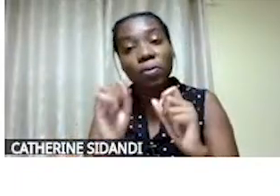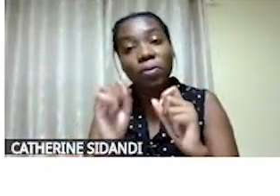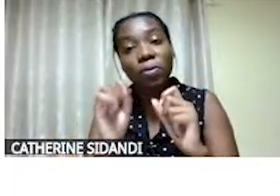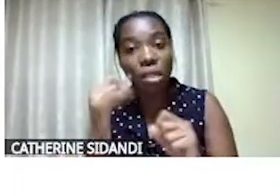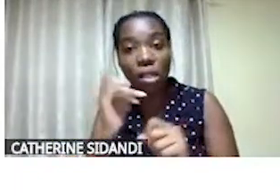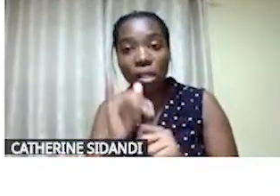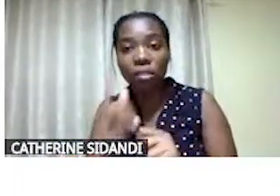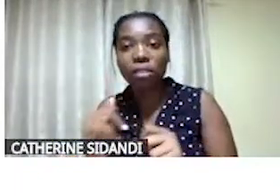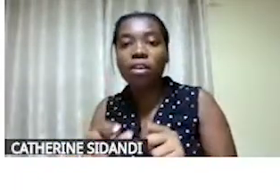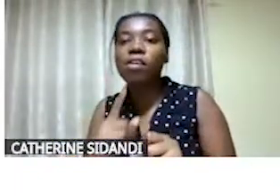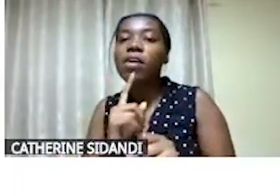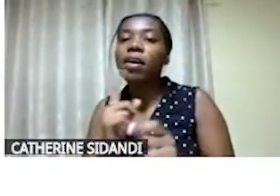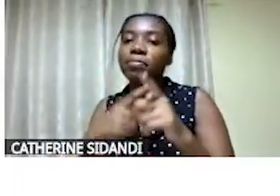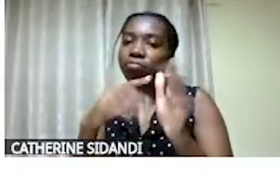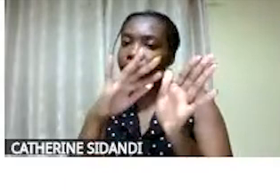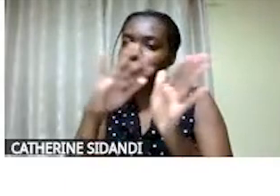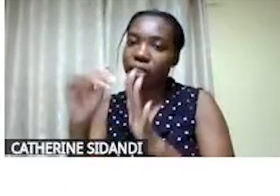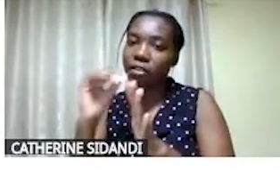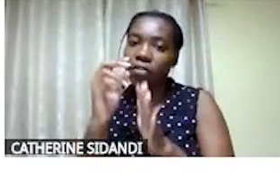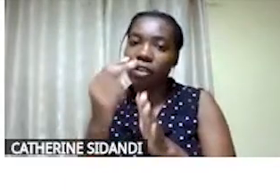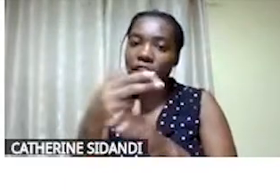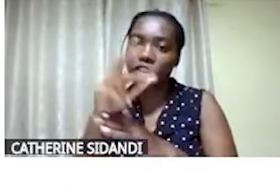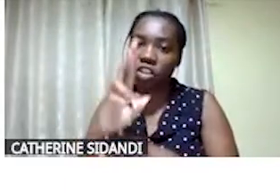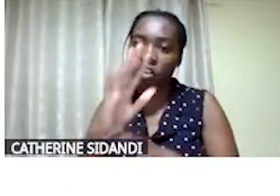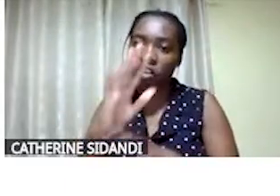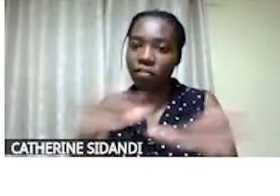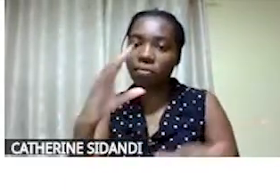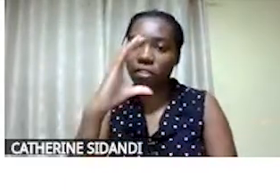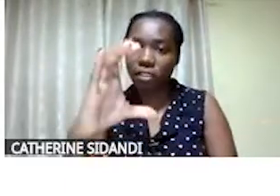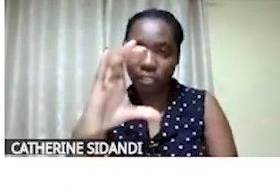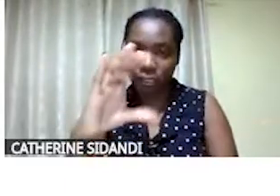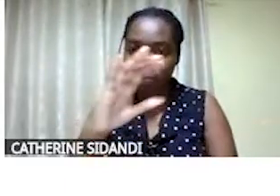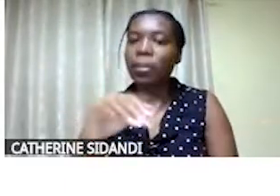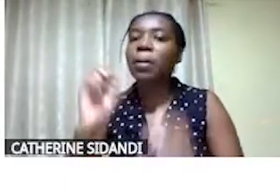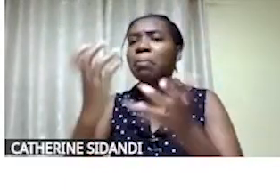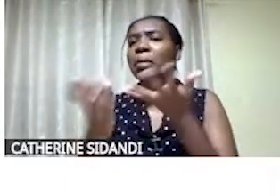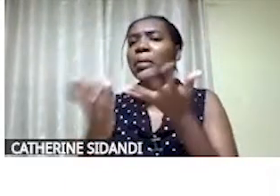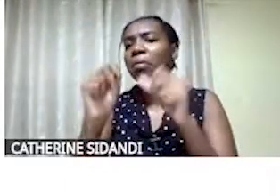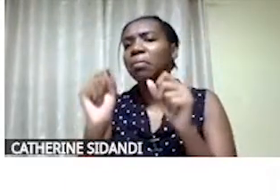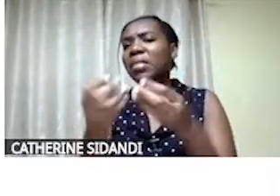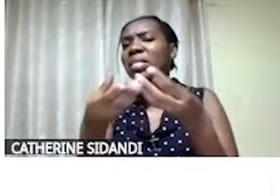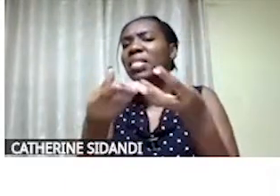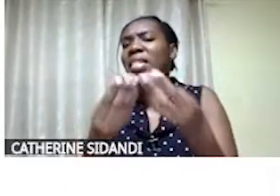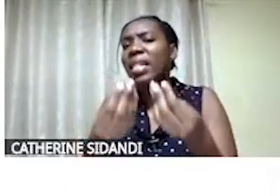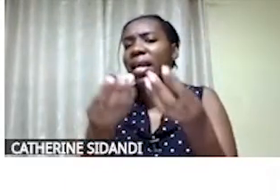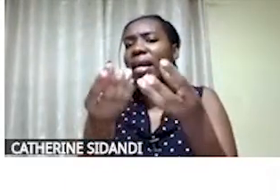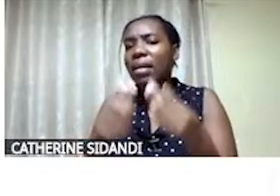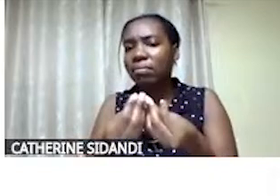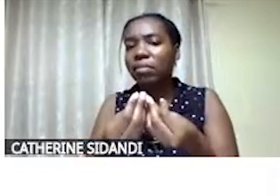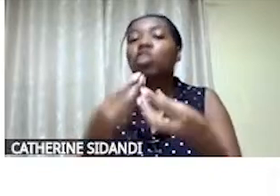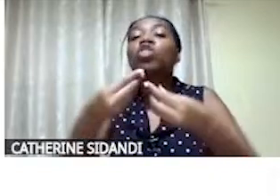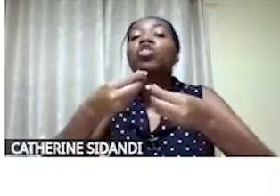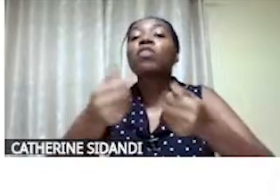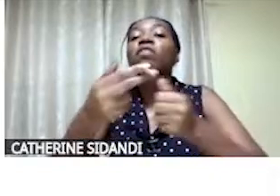on technology. Yeah, so they're not really more towards the empower the SMEs, transform the